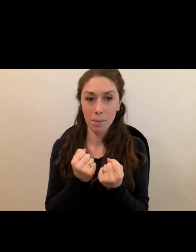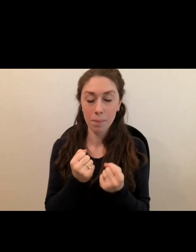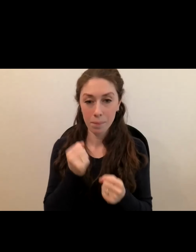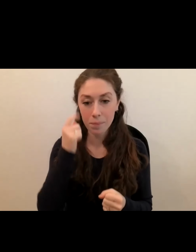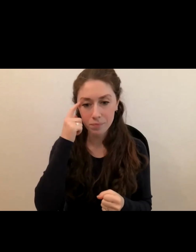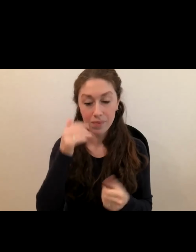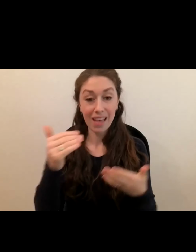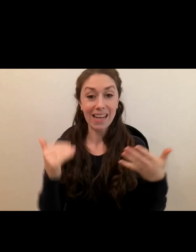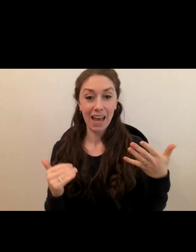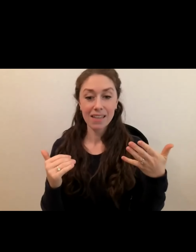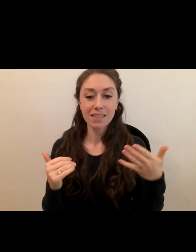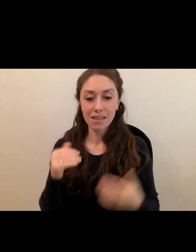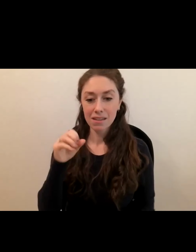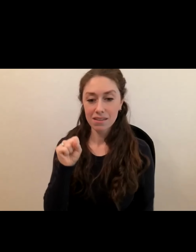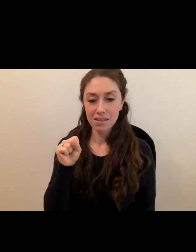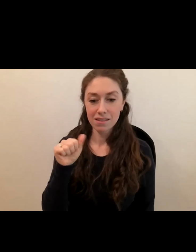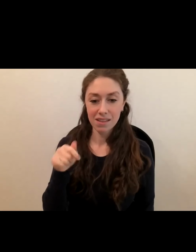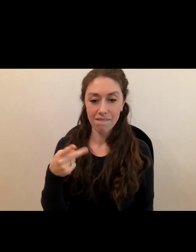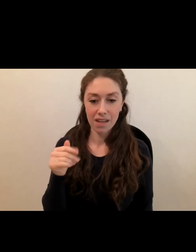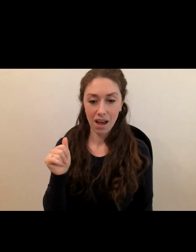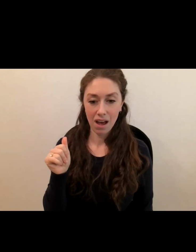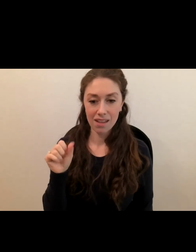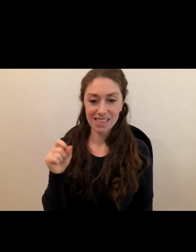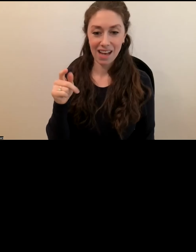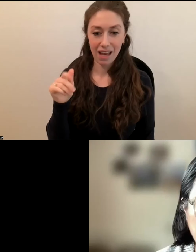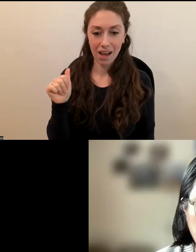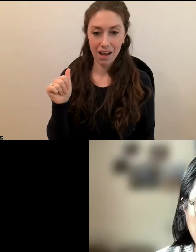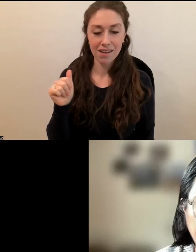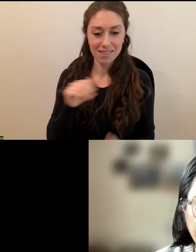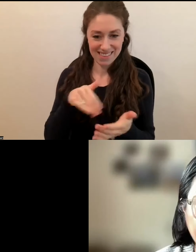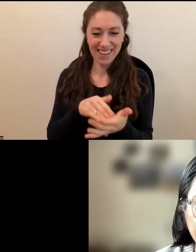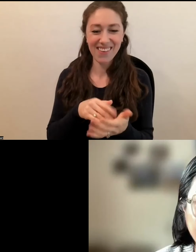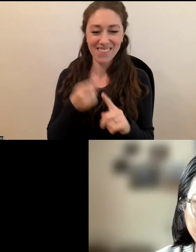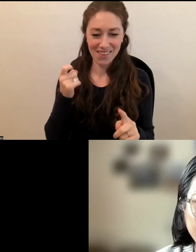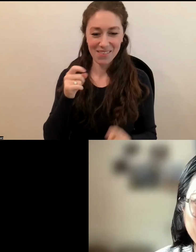Next on the list, we have Sapana Sakya from Center for Asian American Media.